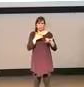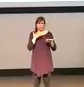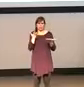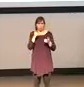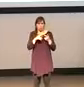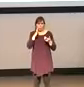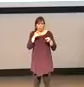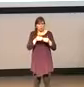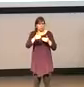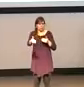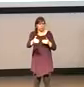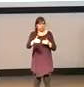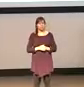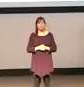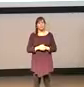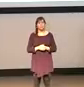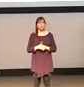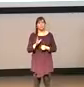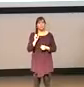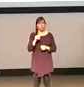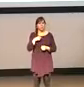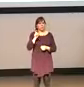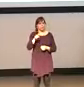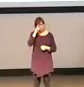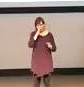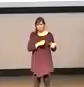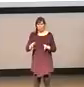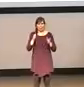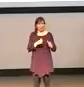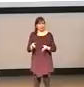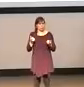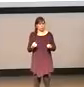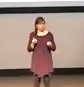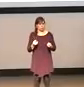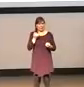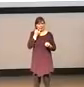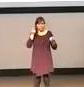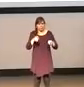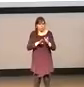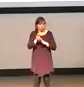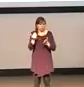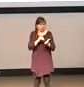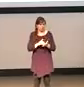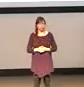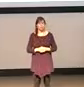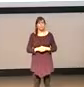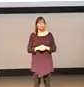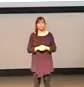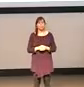happen going forward. And so we need to plan for what might happen.